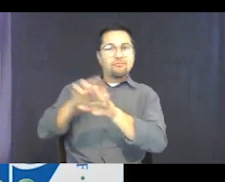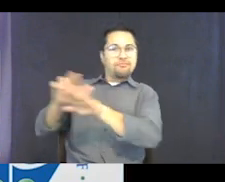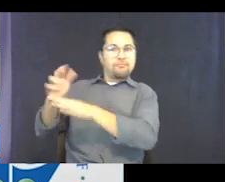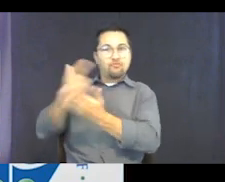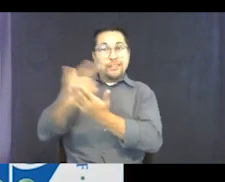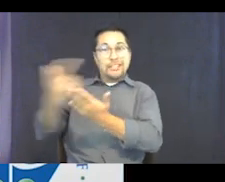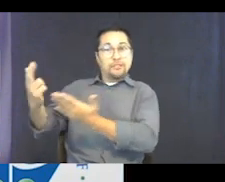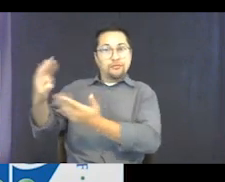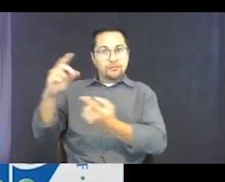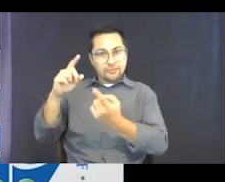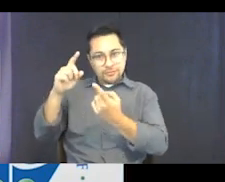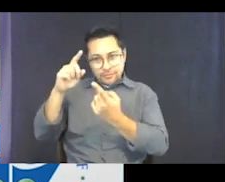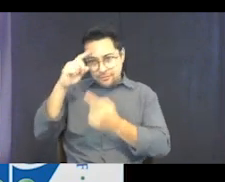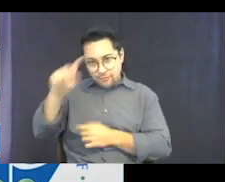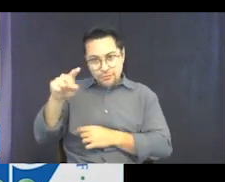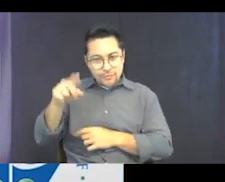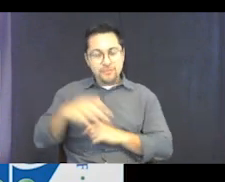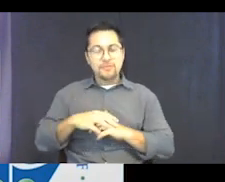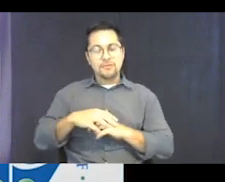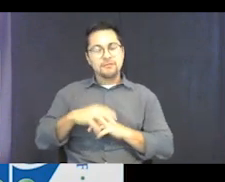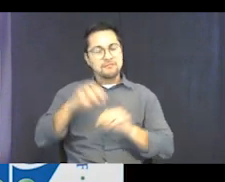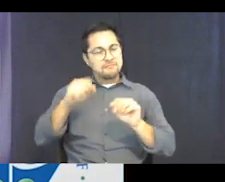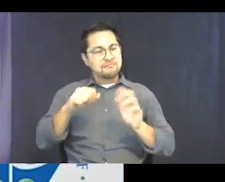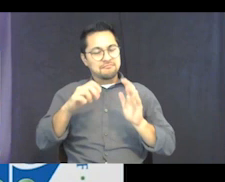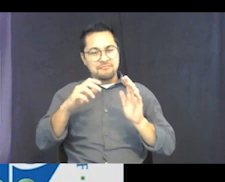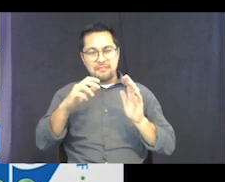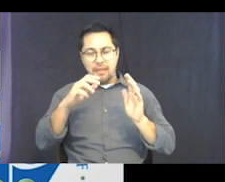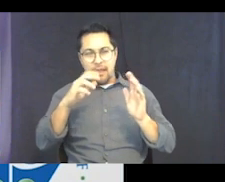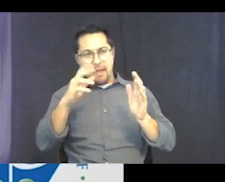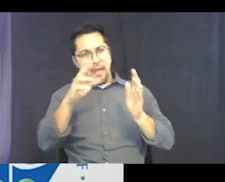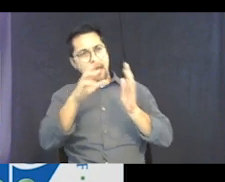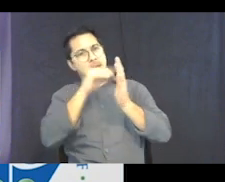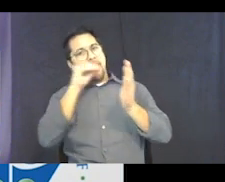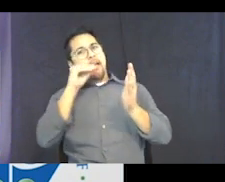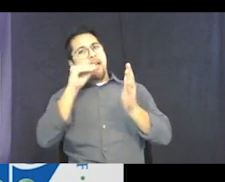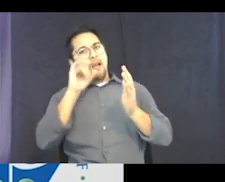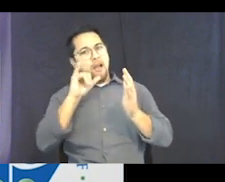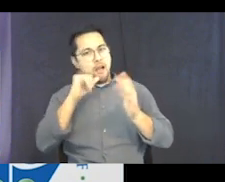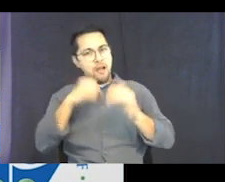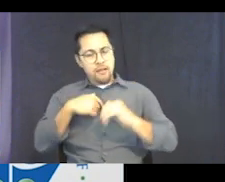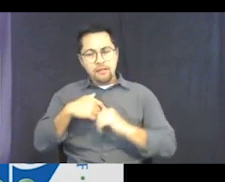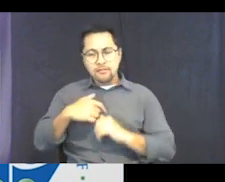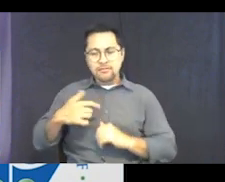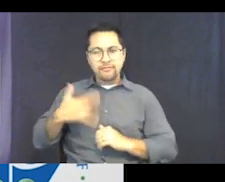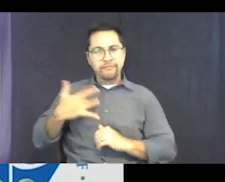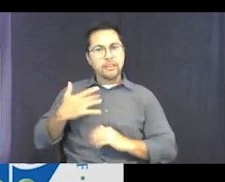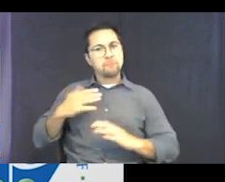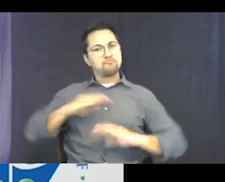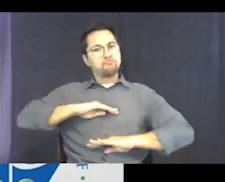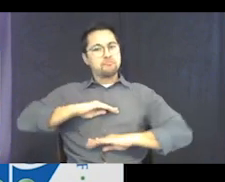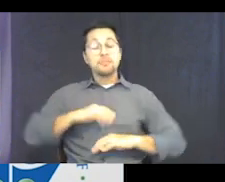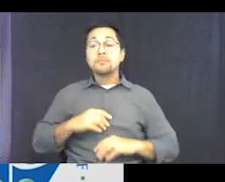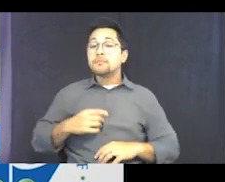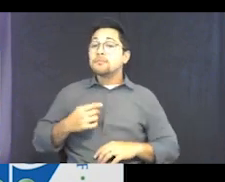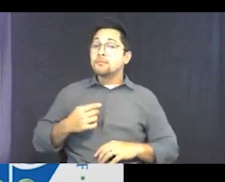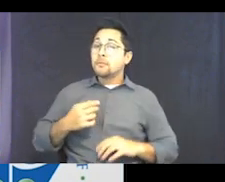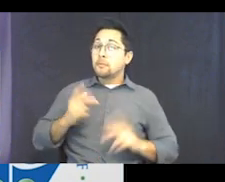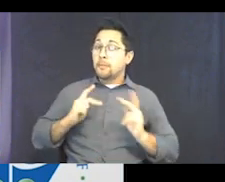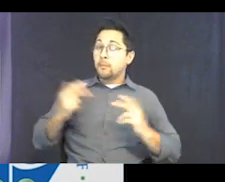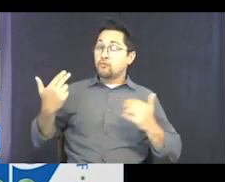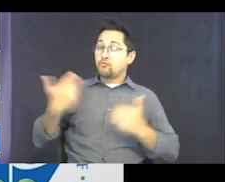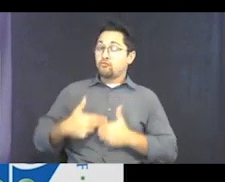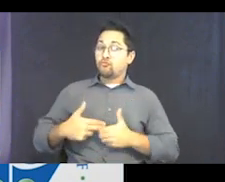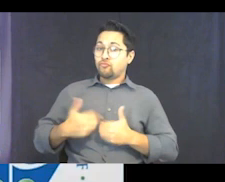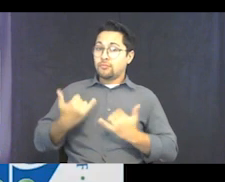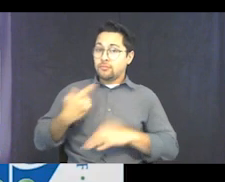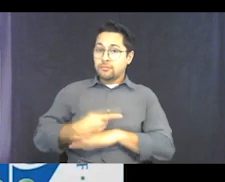take with you at the conclusion of this presentation and get your needs met. So we are joined today by